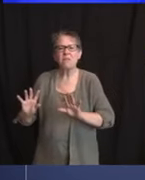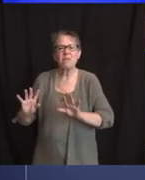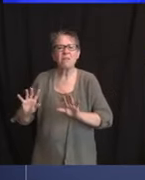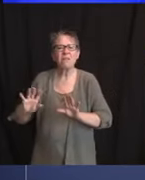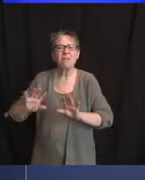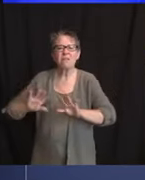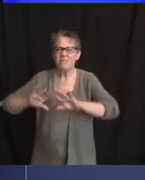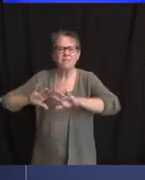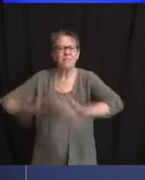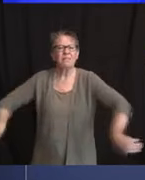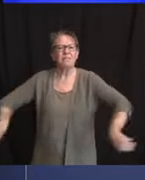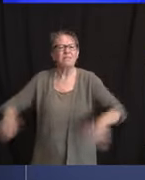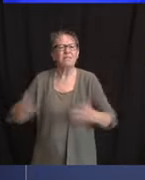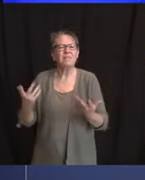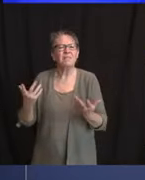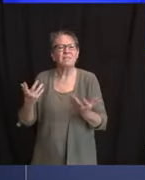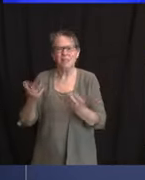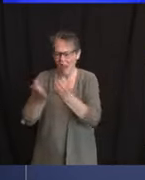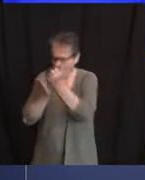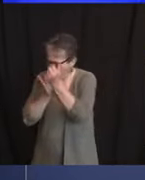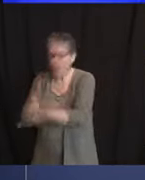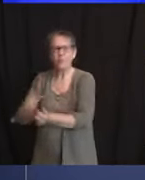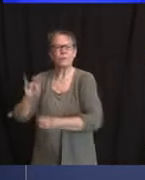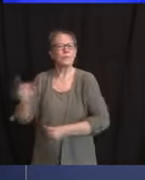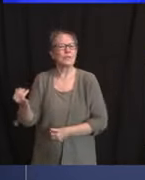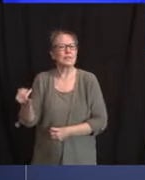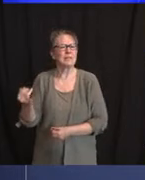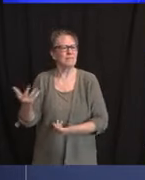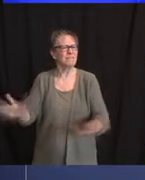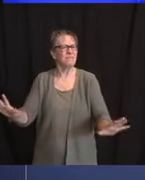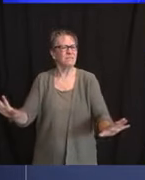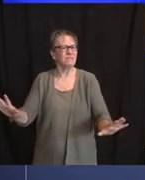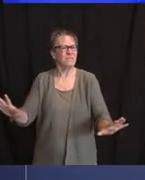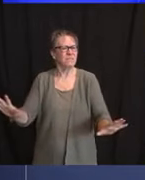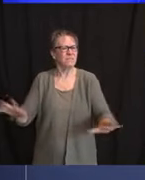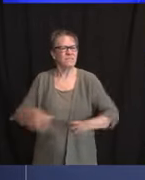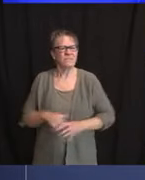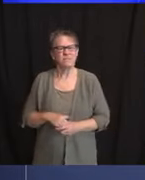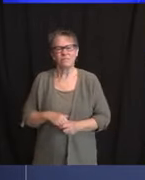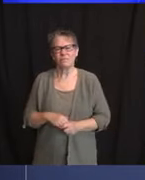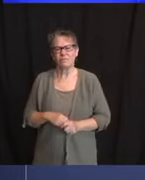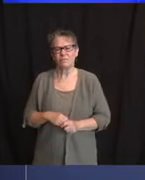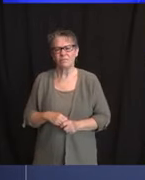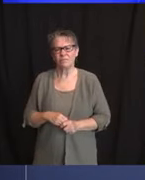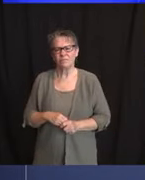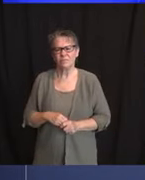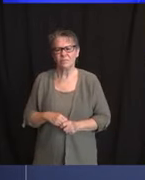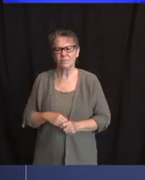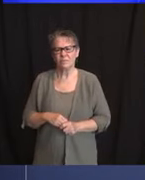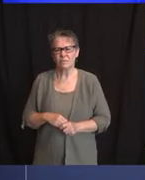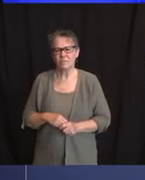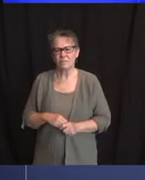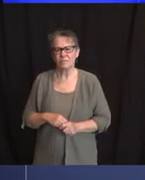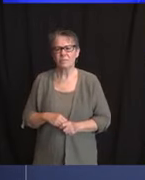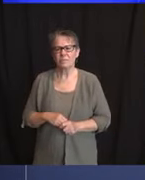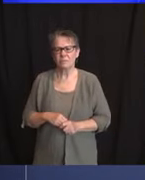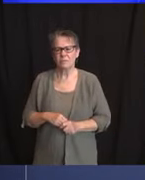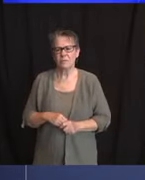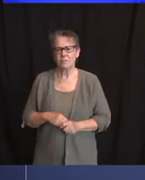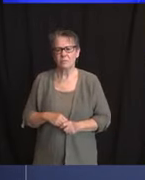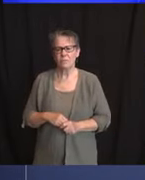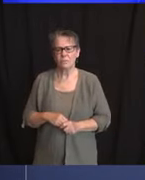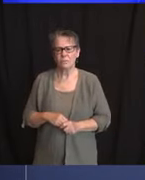approach it is. We are on the verge of announcing several new Republican Senate colleagues who will join us